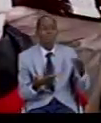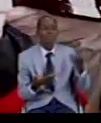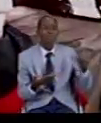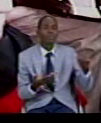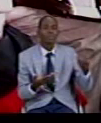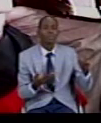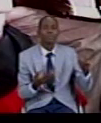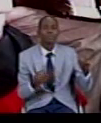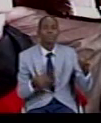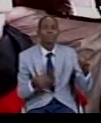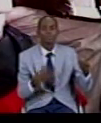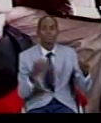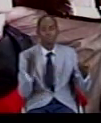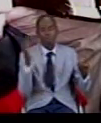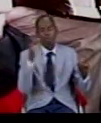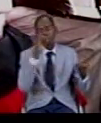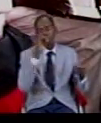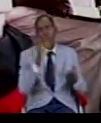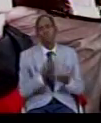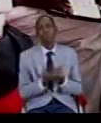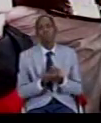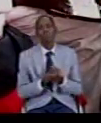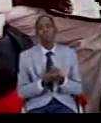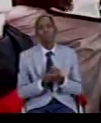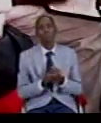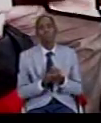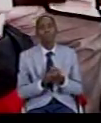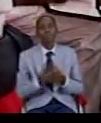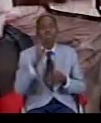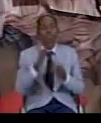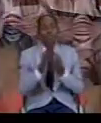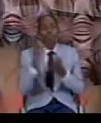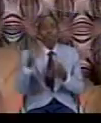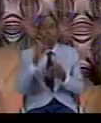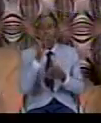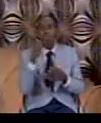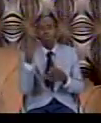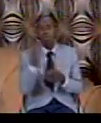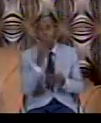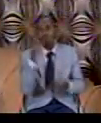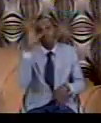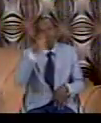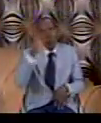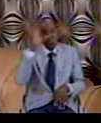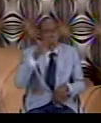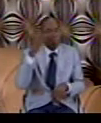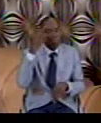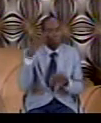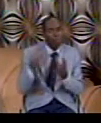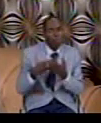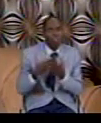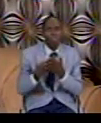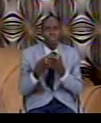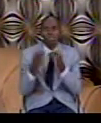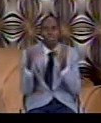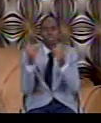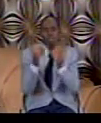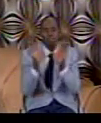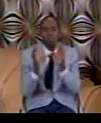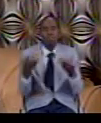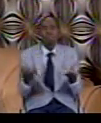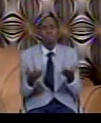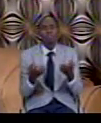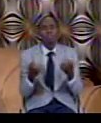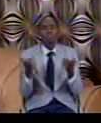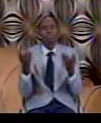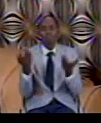you know, if somebody is running after profit, after certificate, after doctorate